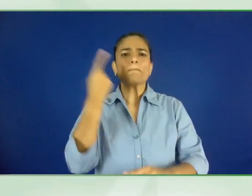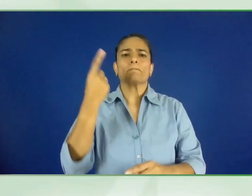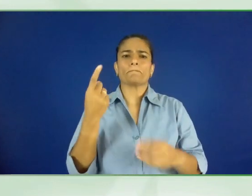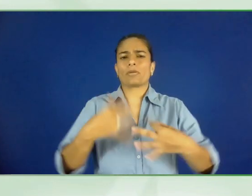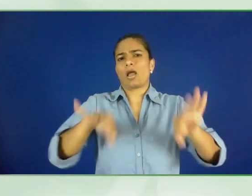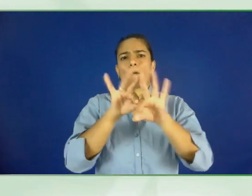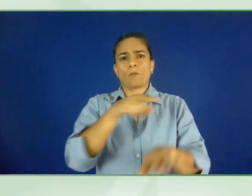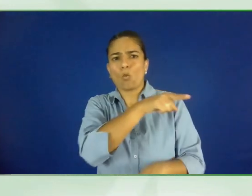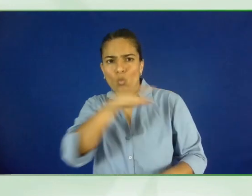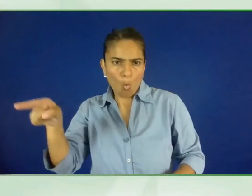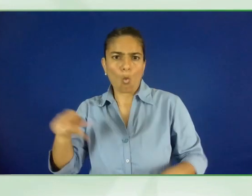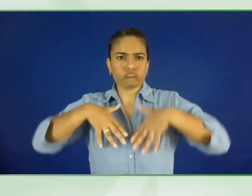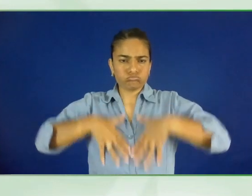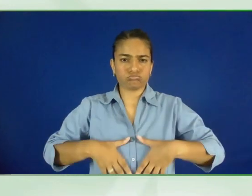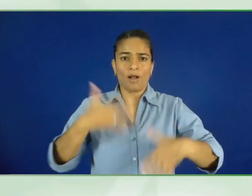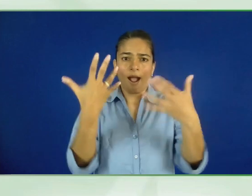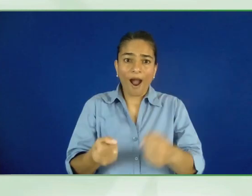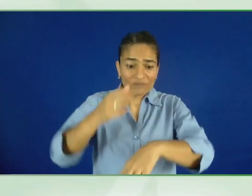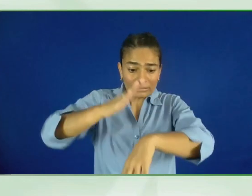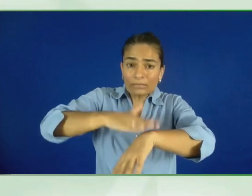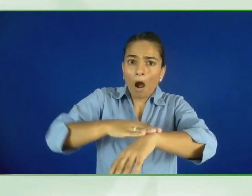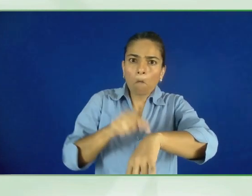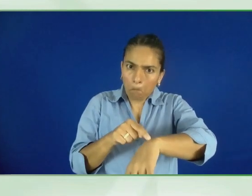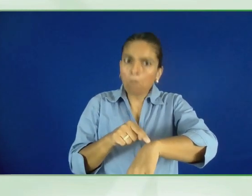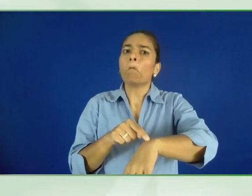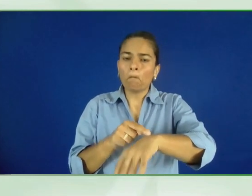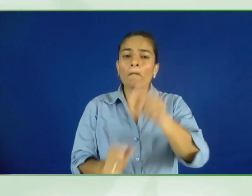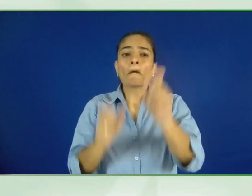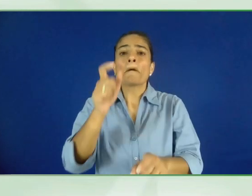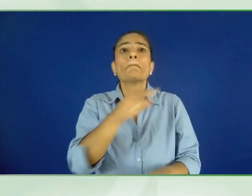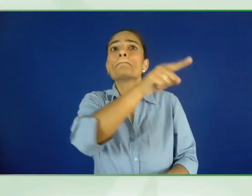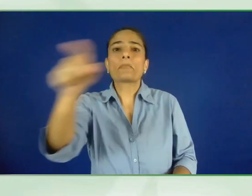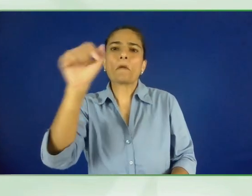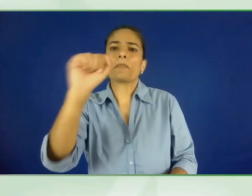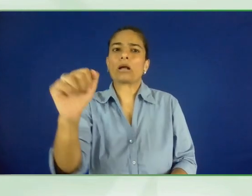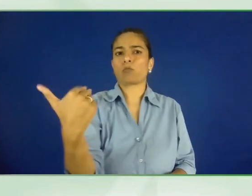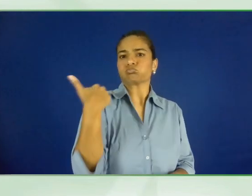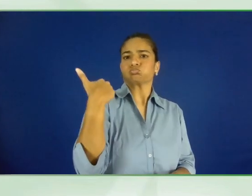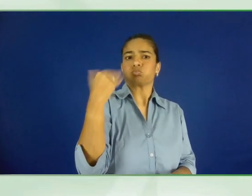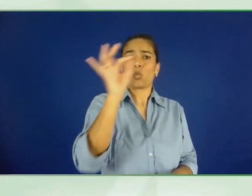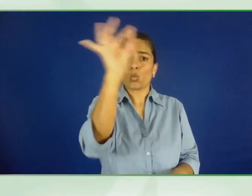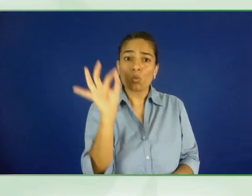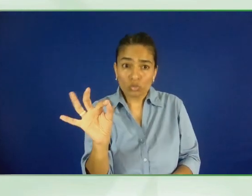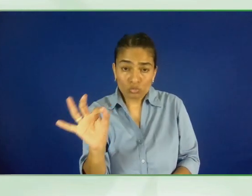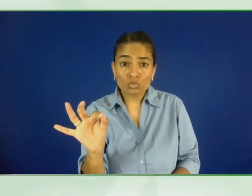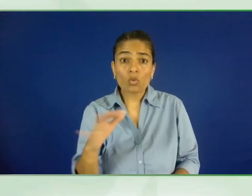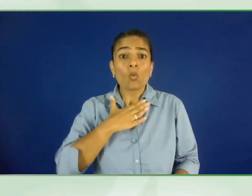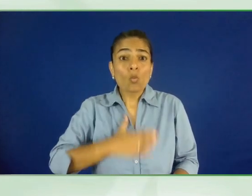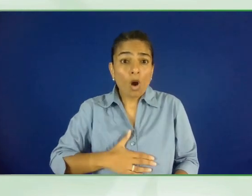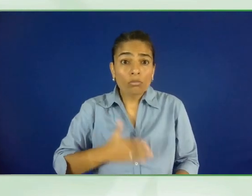for questions from audience. So please do anyone have some question for